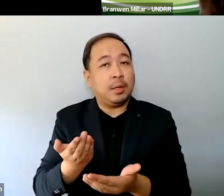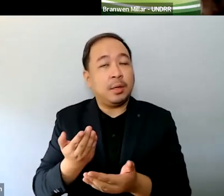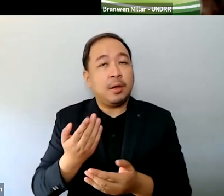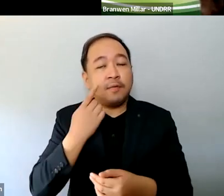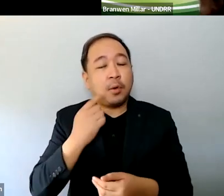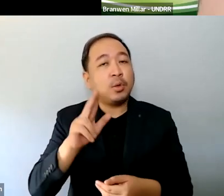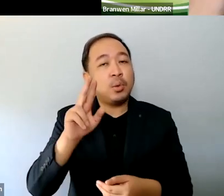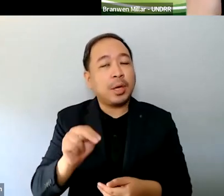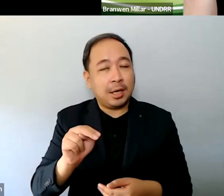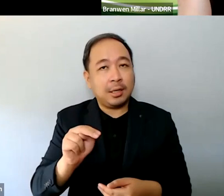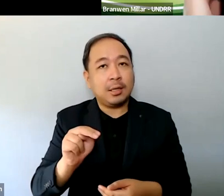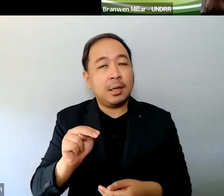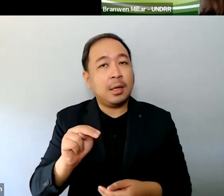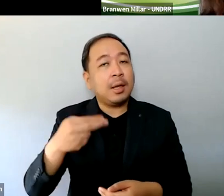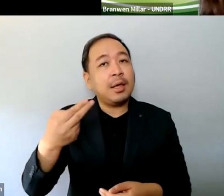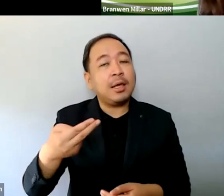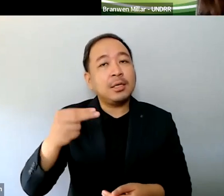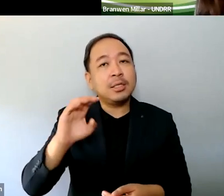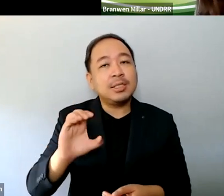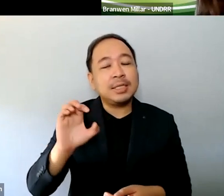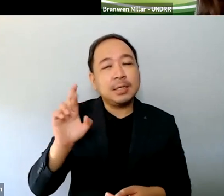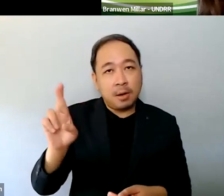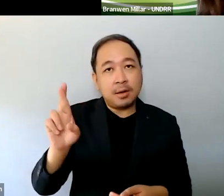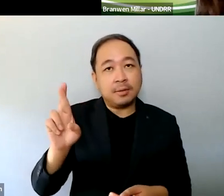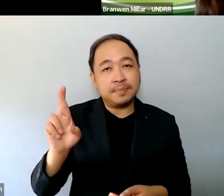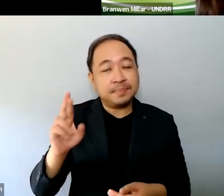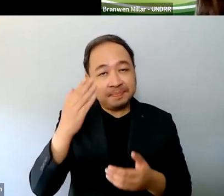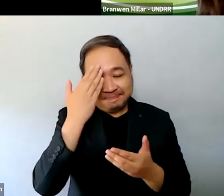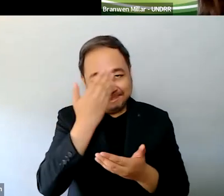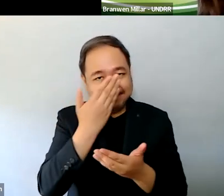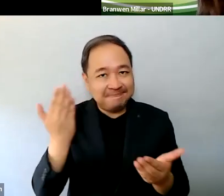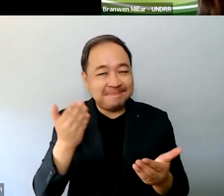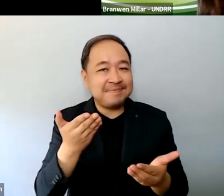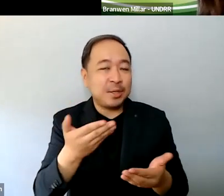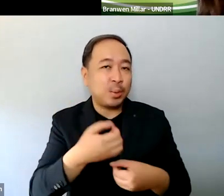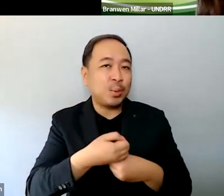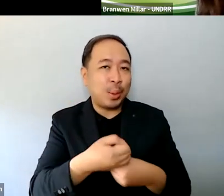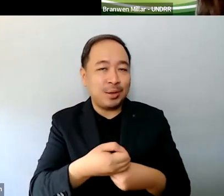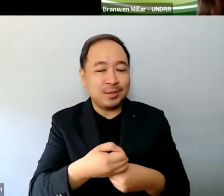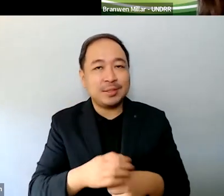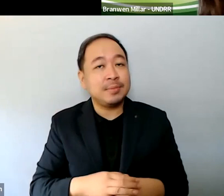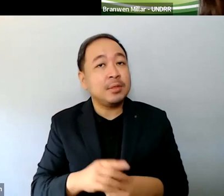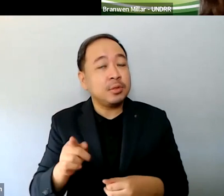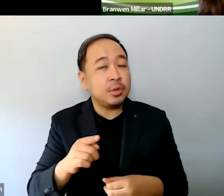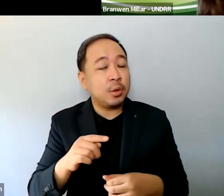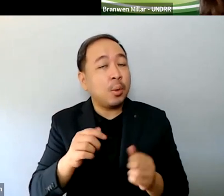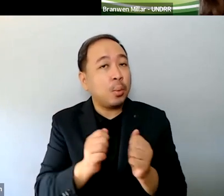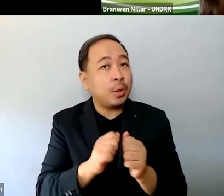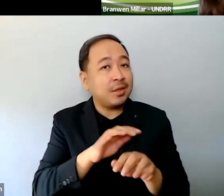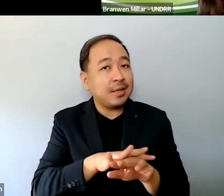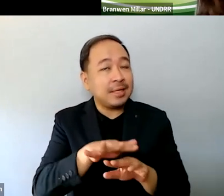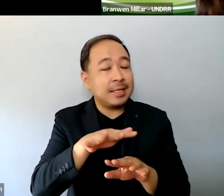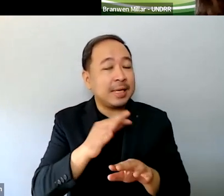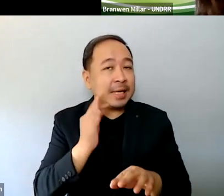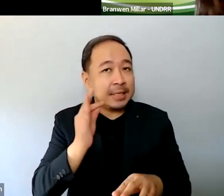for Human Rights. Dear distinguished participants and dear colleagues, women, including many indigenous women, possess knowledge, skills